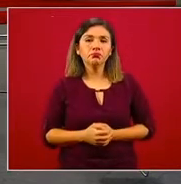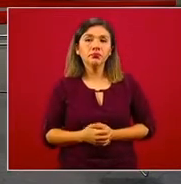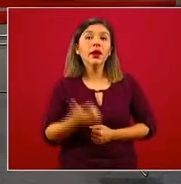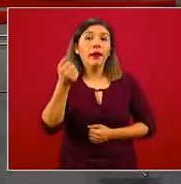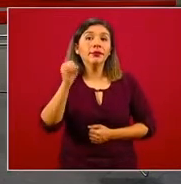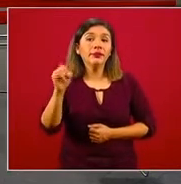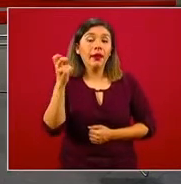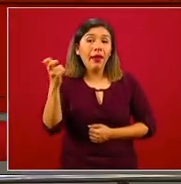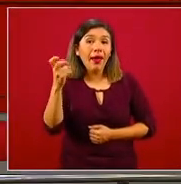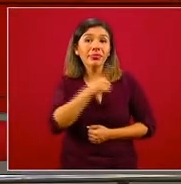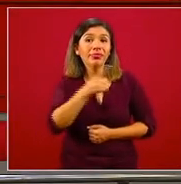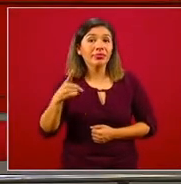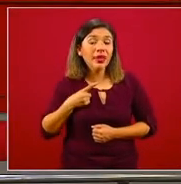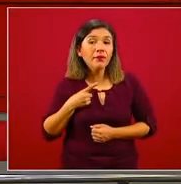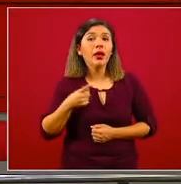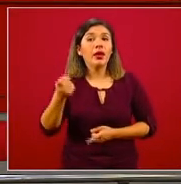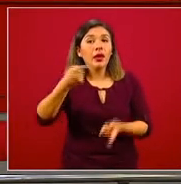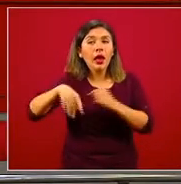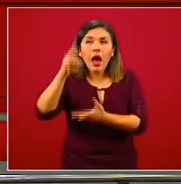stoplight.